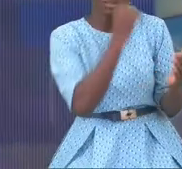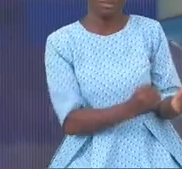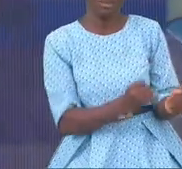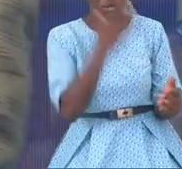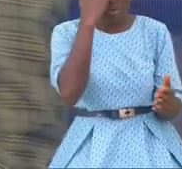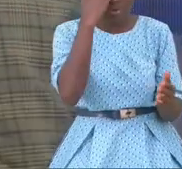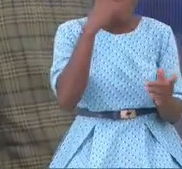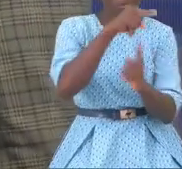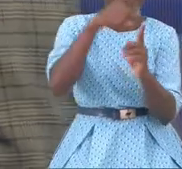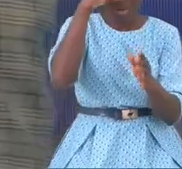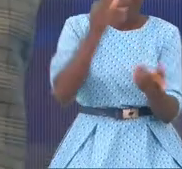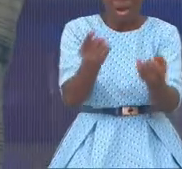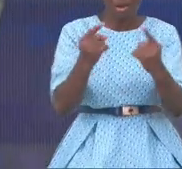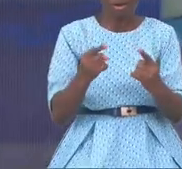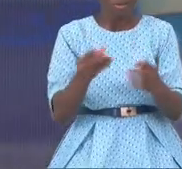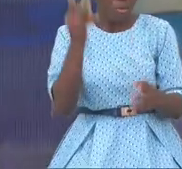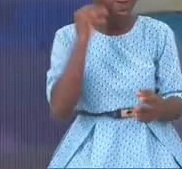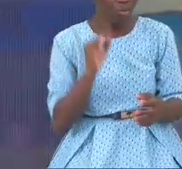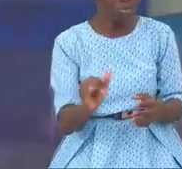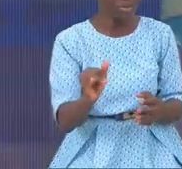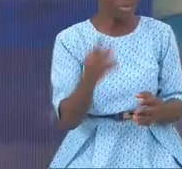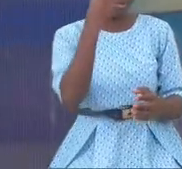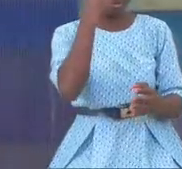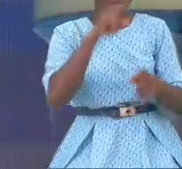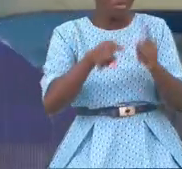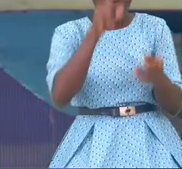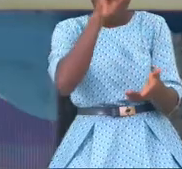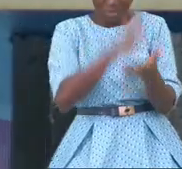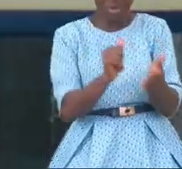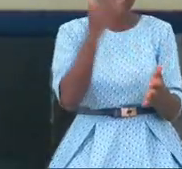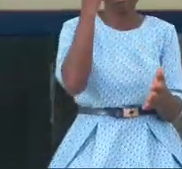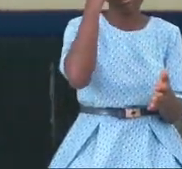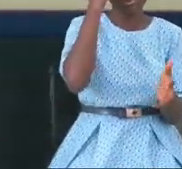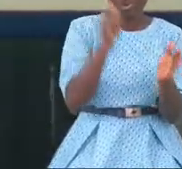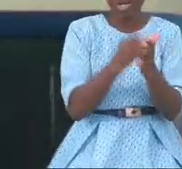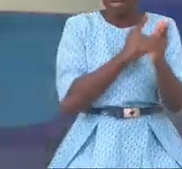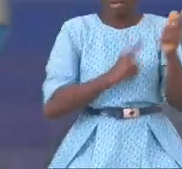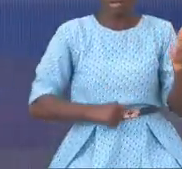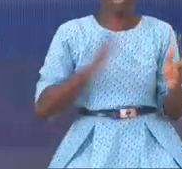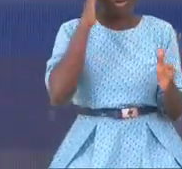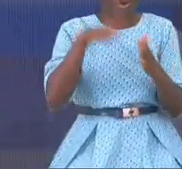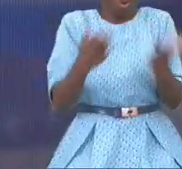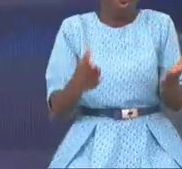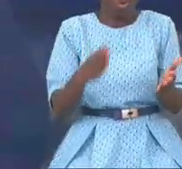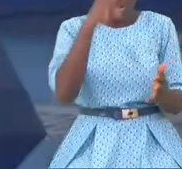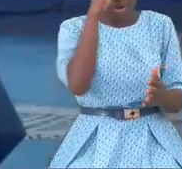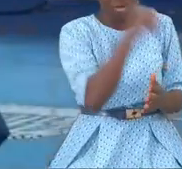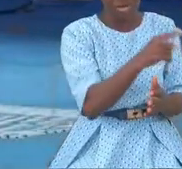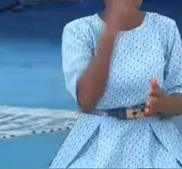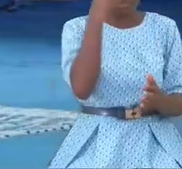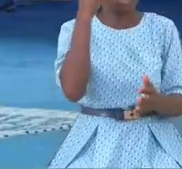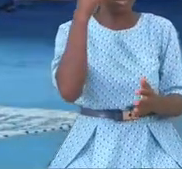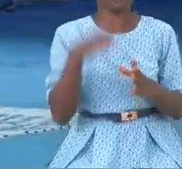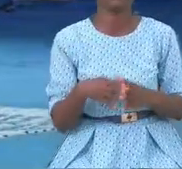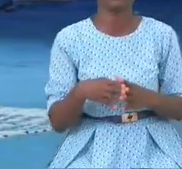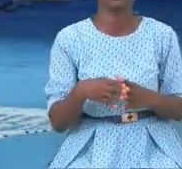blind eyes. That's why he threw the garment away. It's the action that showed his faith.